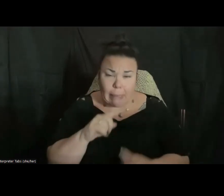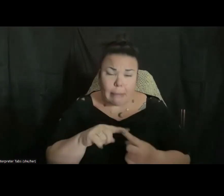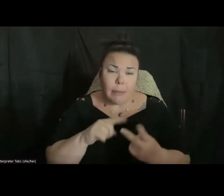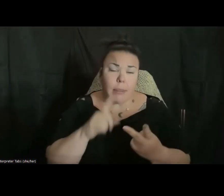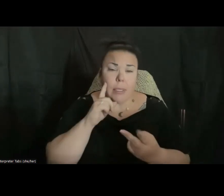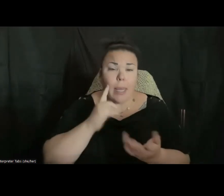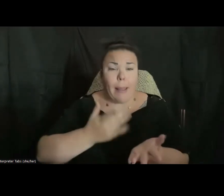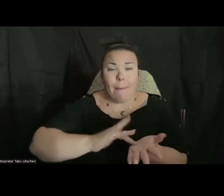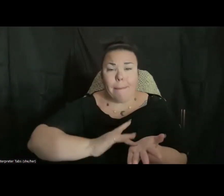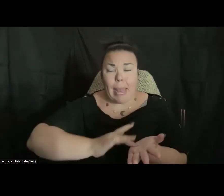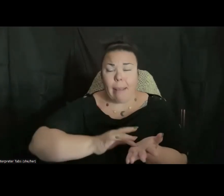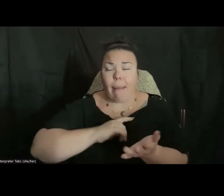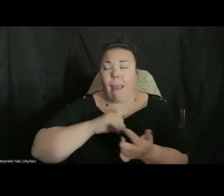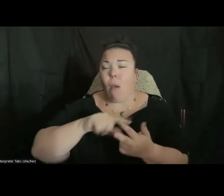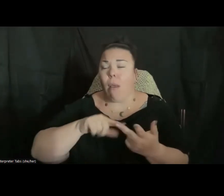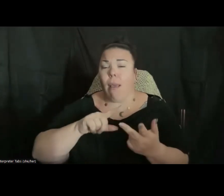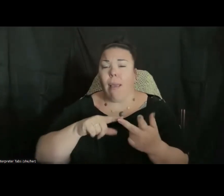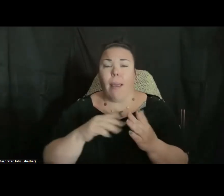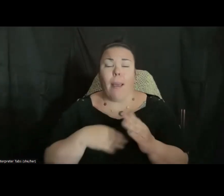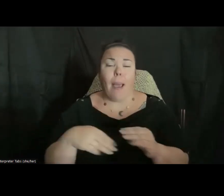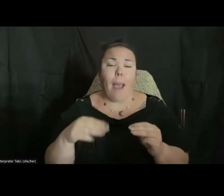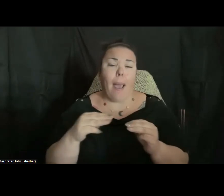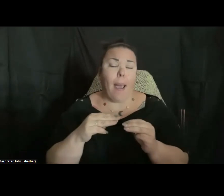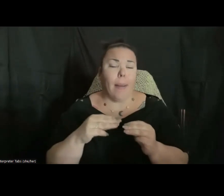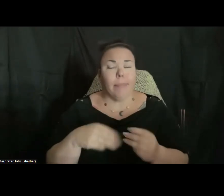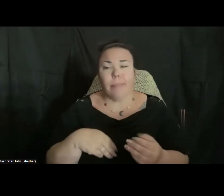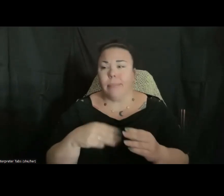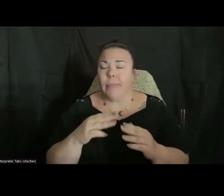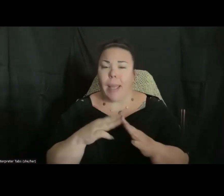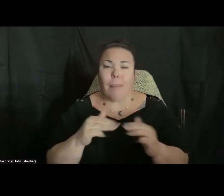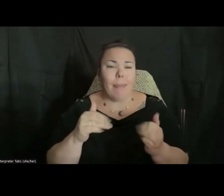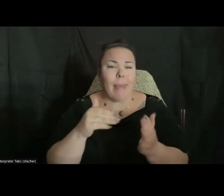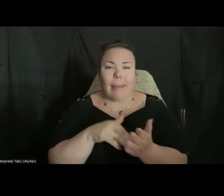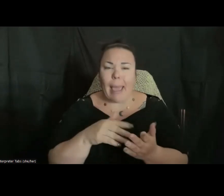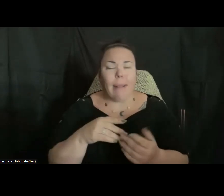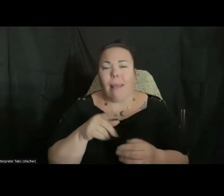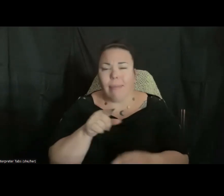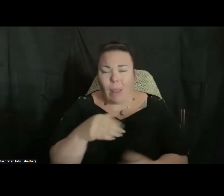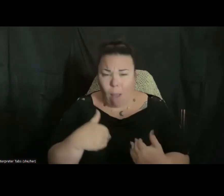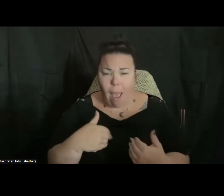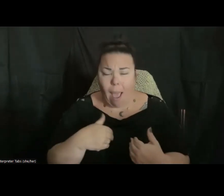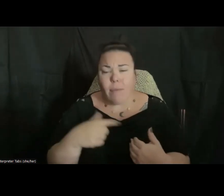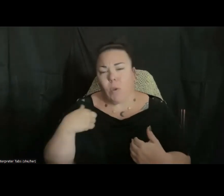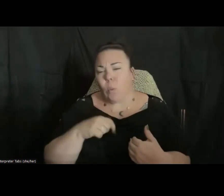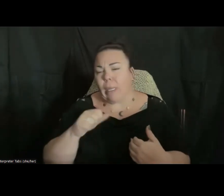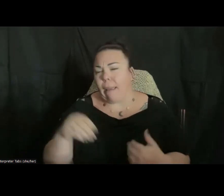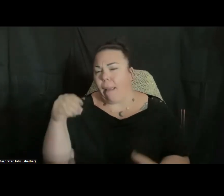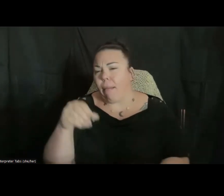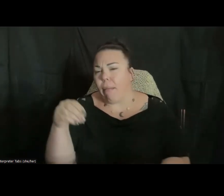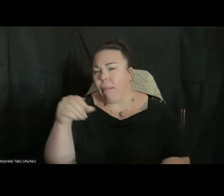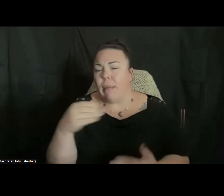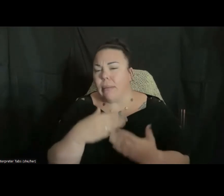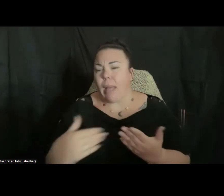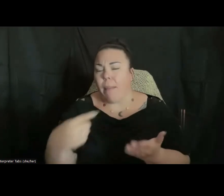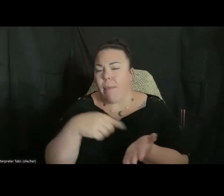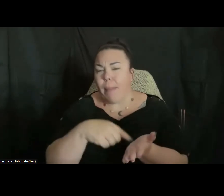as additional health-related costs that maybe aren't covered by those things. And then also the ability to pay for some of